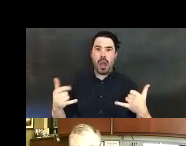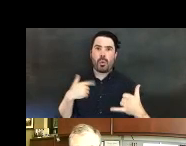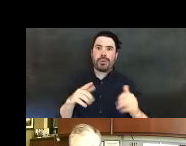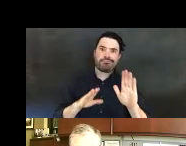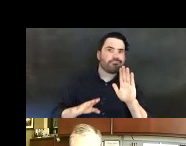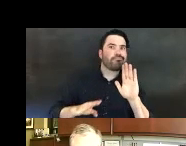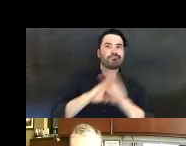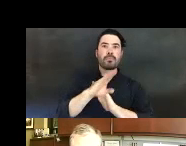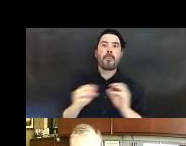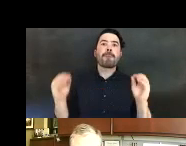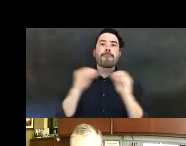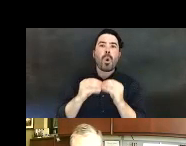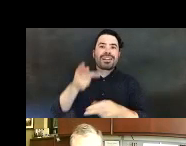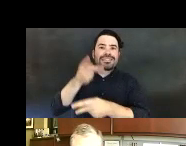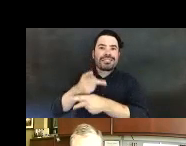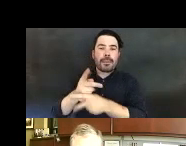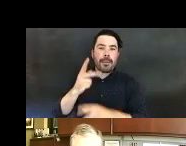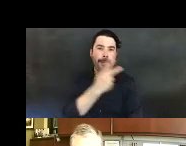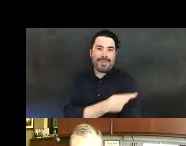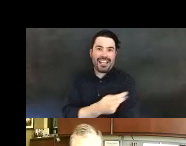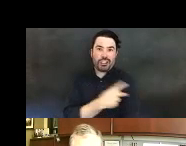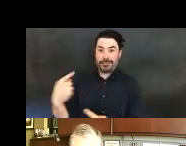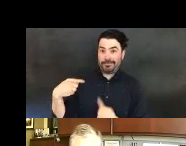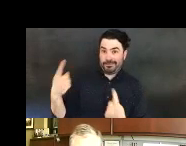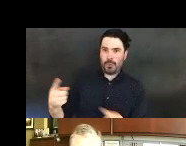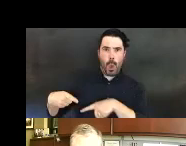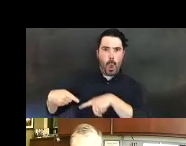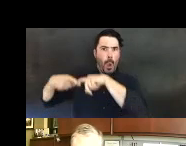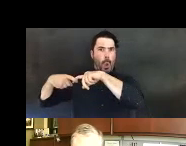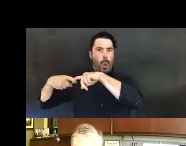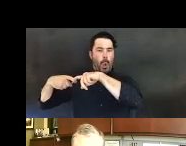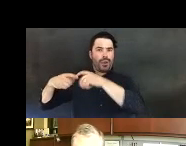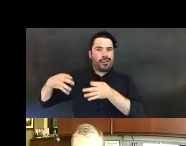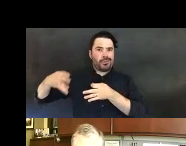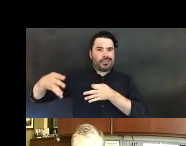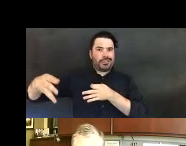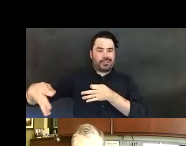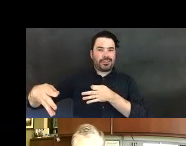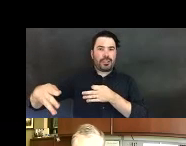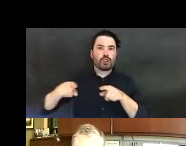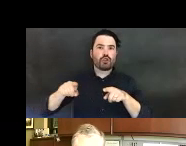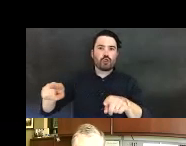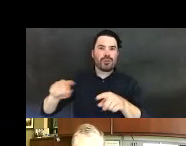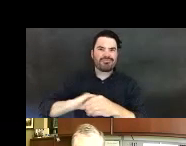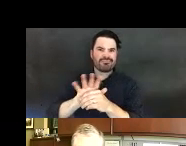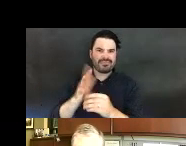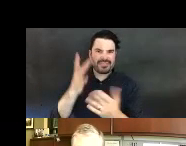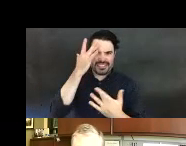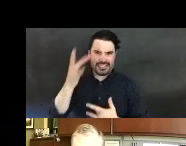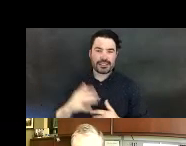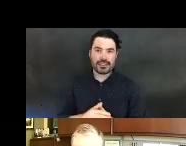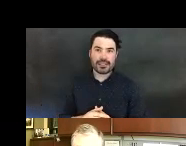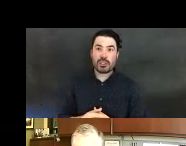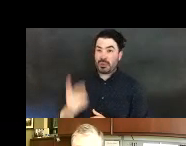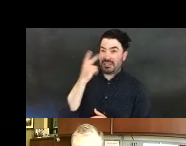had their care deferred during the height of the local pandemic here. And these graphs will demonstrate that both on the